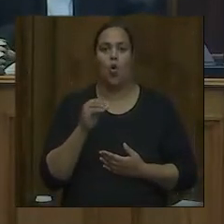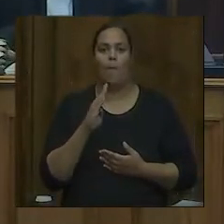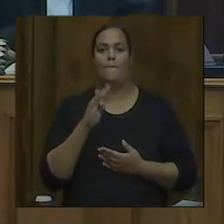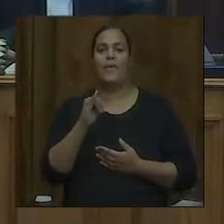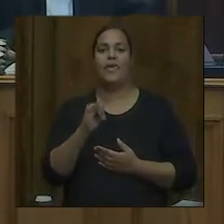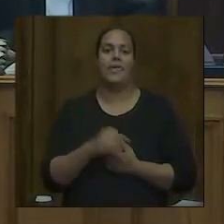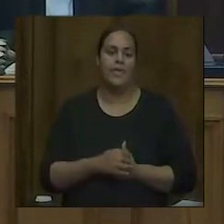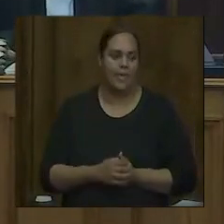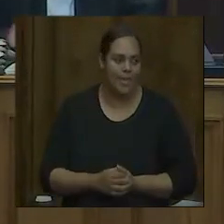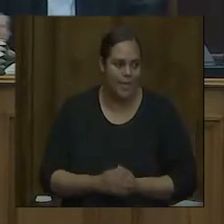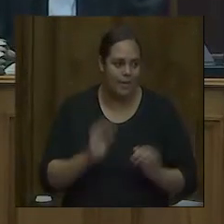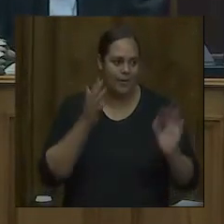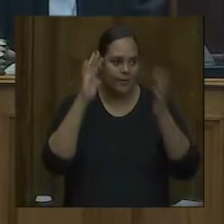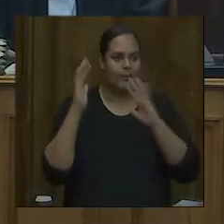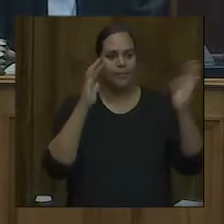In